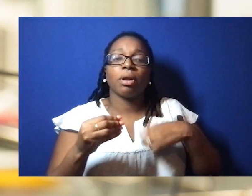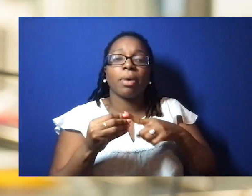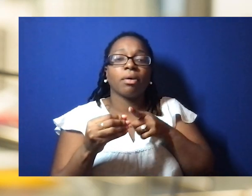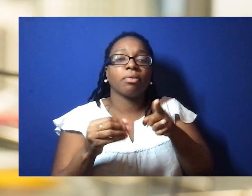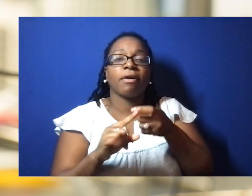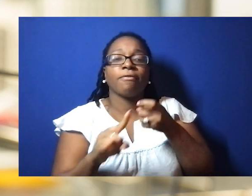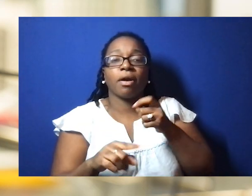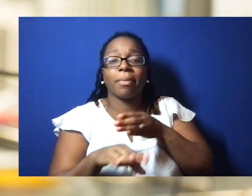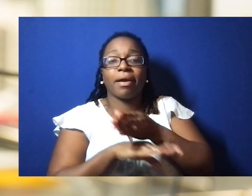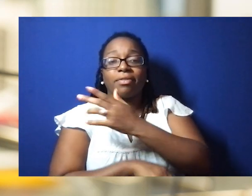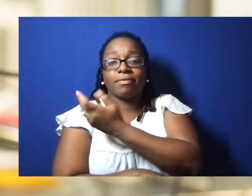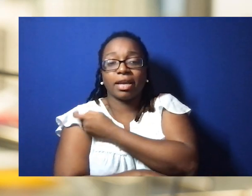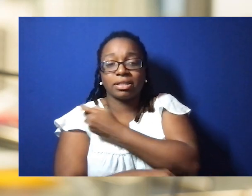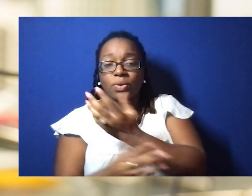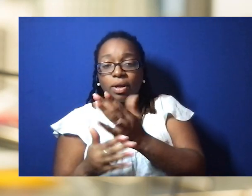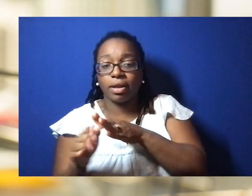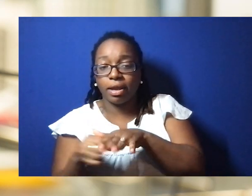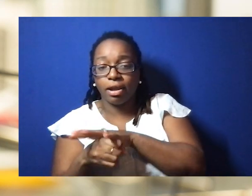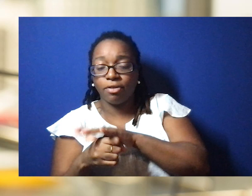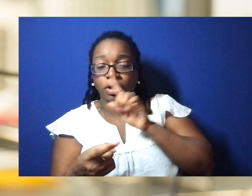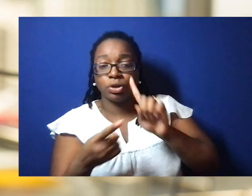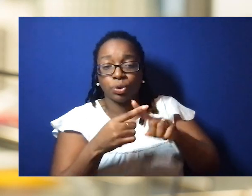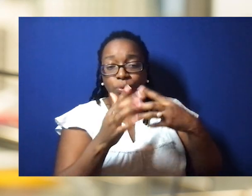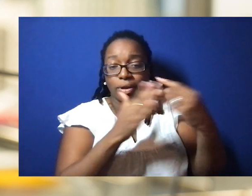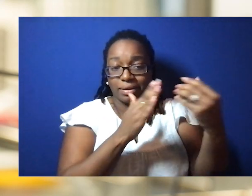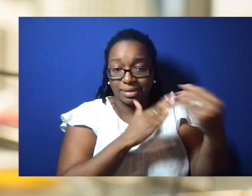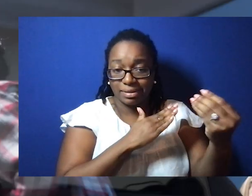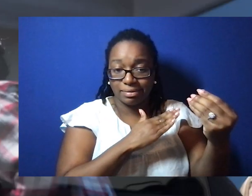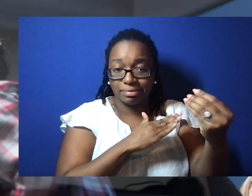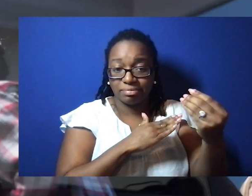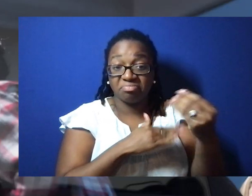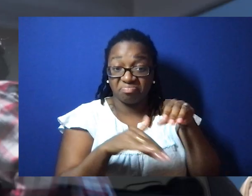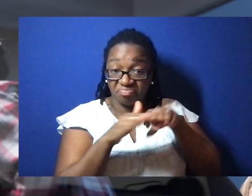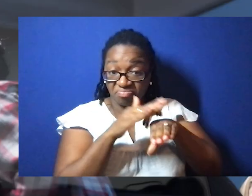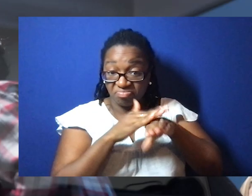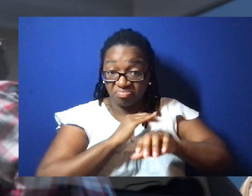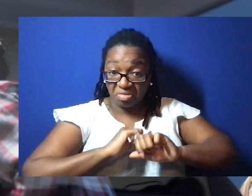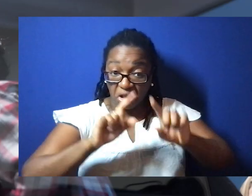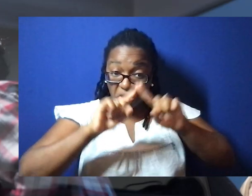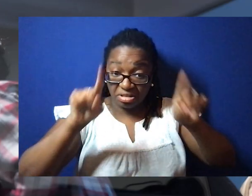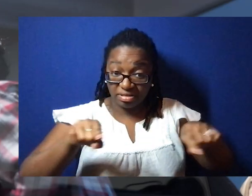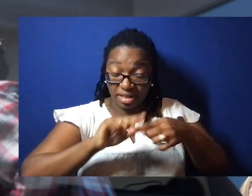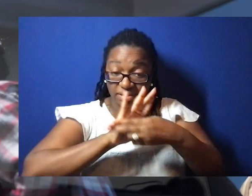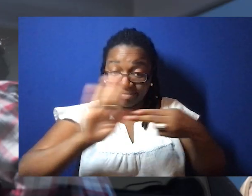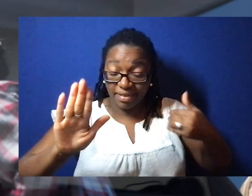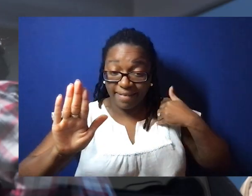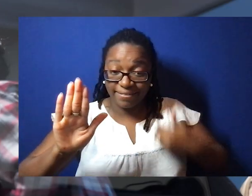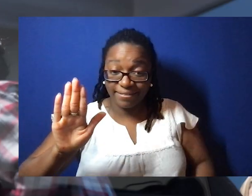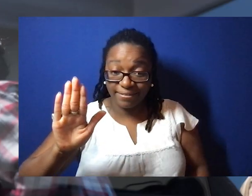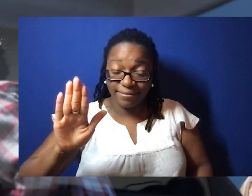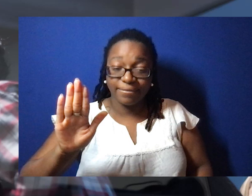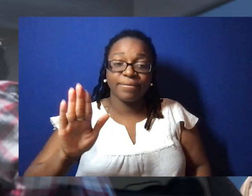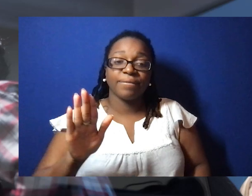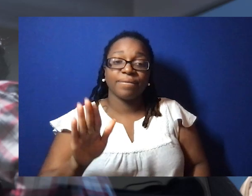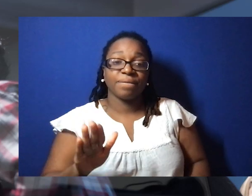about the path from the post vaccine waiting area to the exit? Is it accessible and clearly marked with accessible